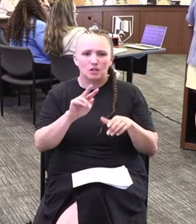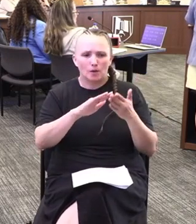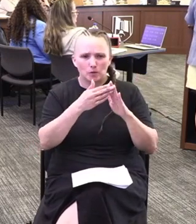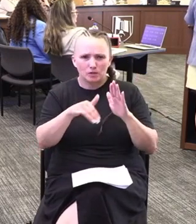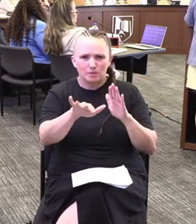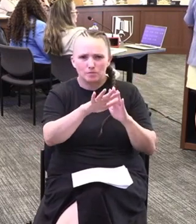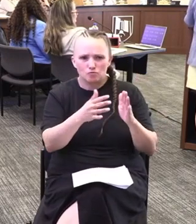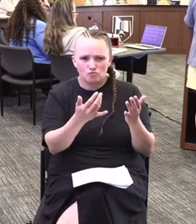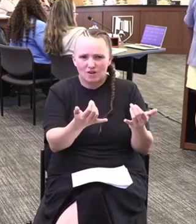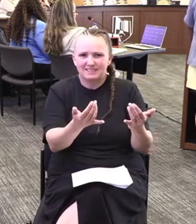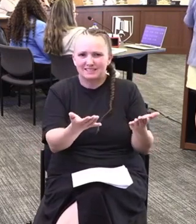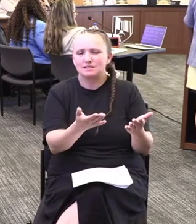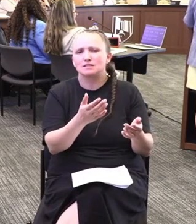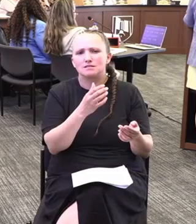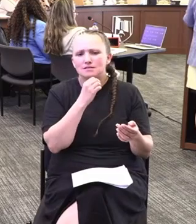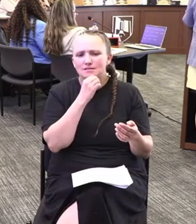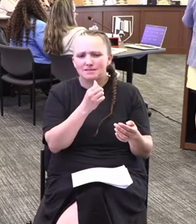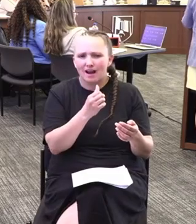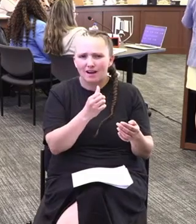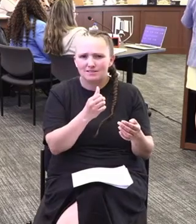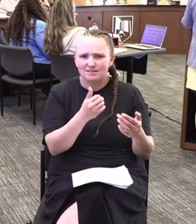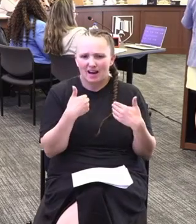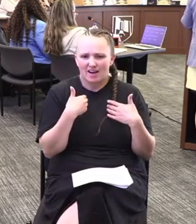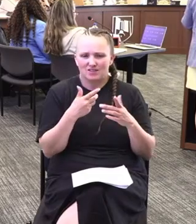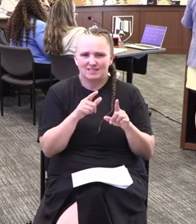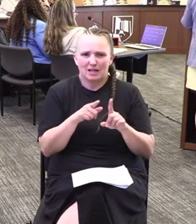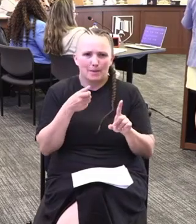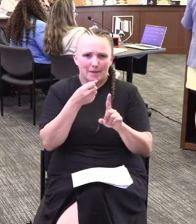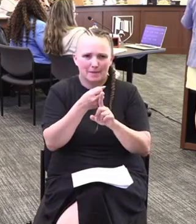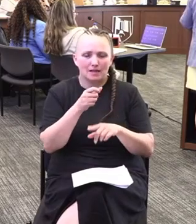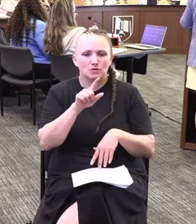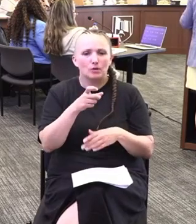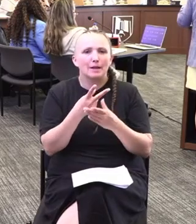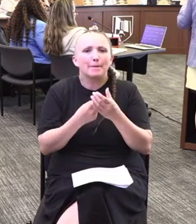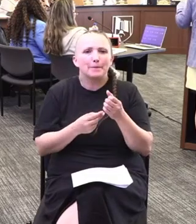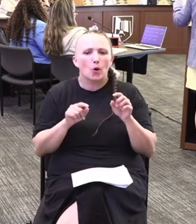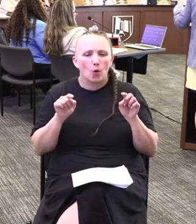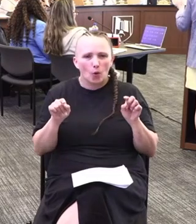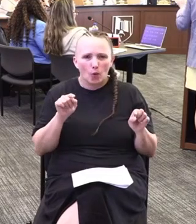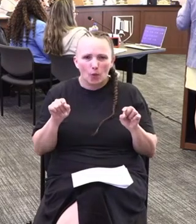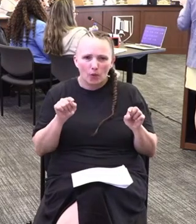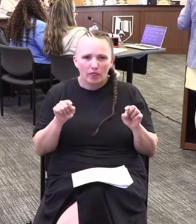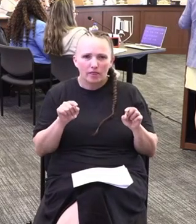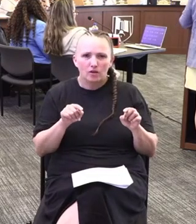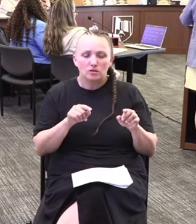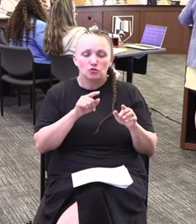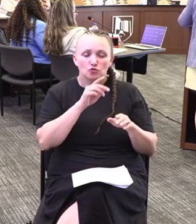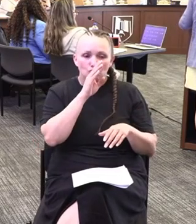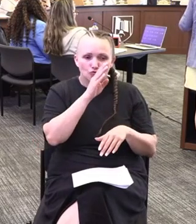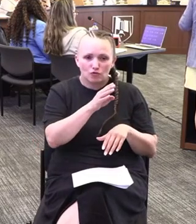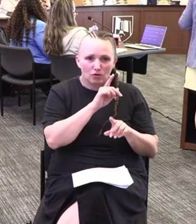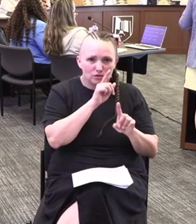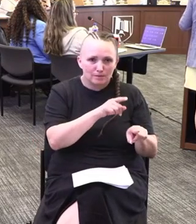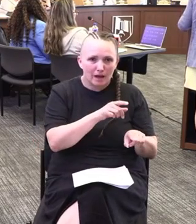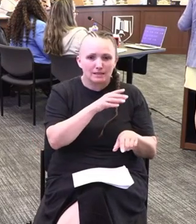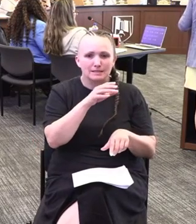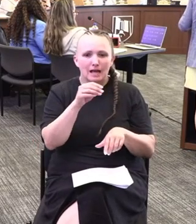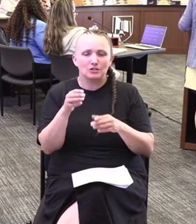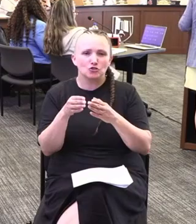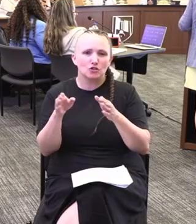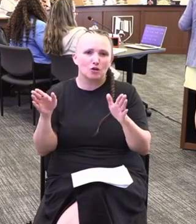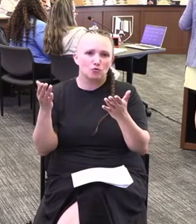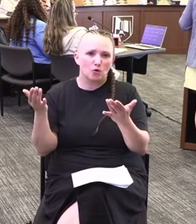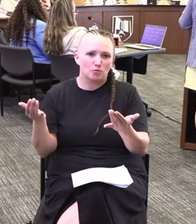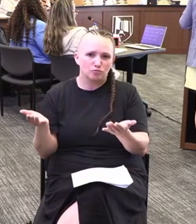doesn't mean they're not working. We need both direct response and brand presence for a complete